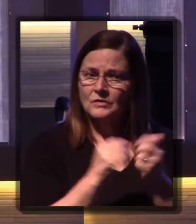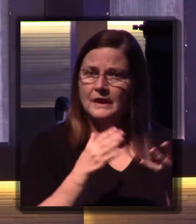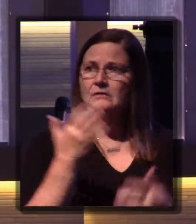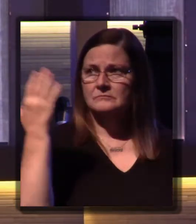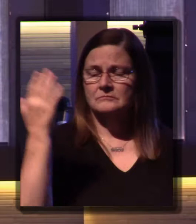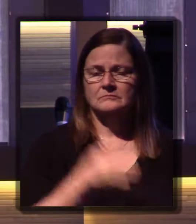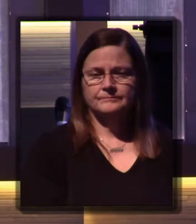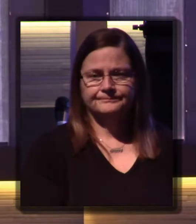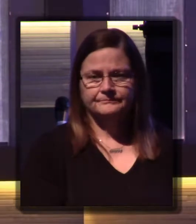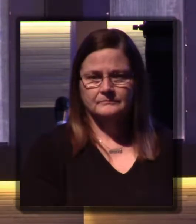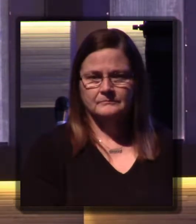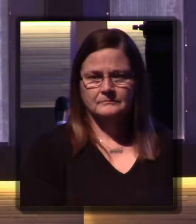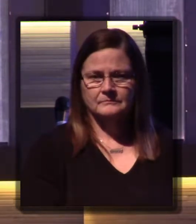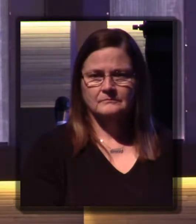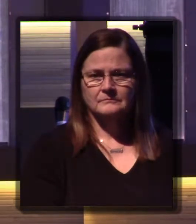long for is impossible